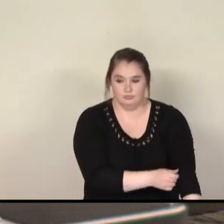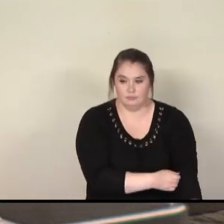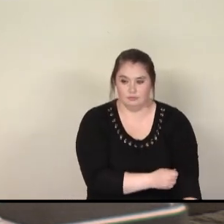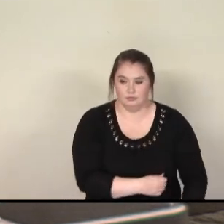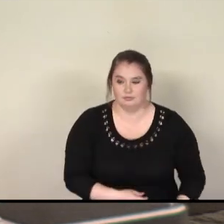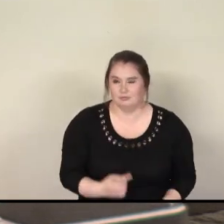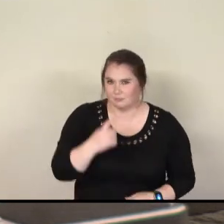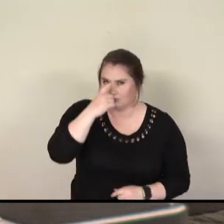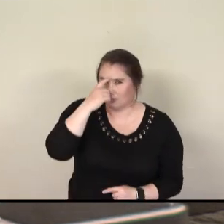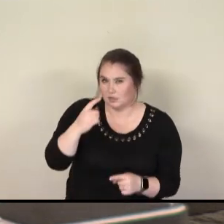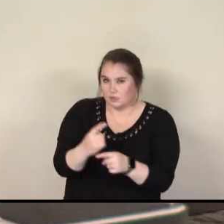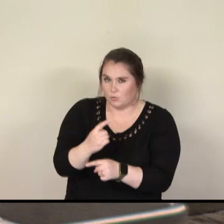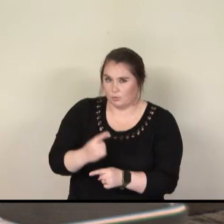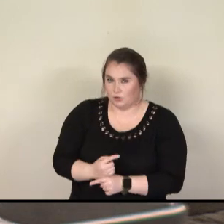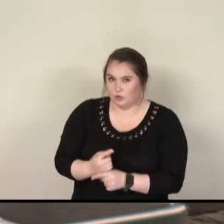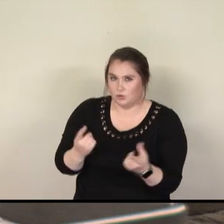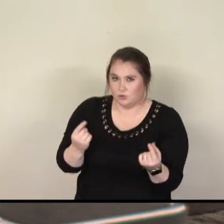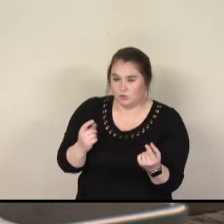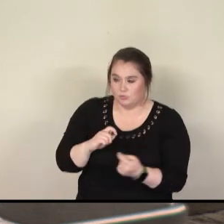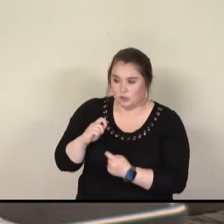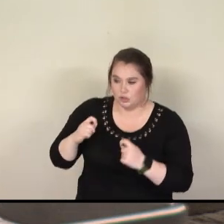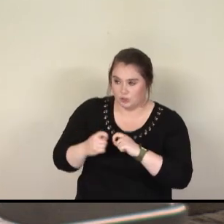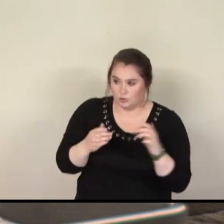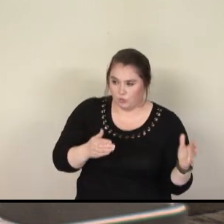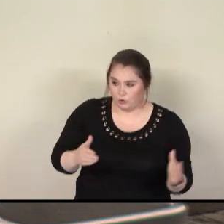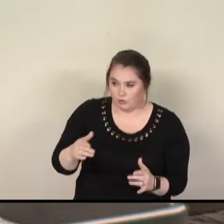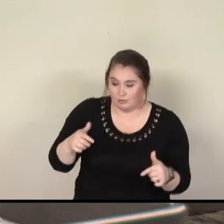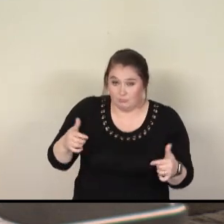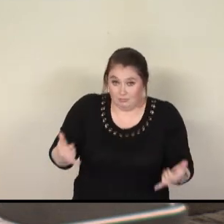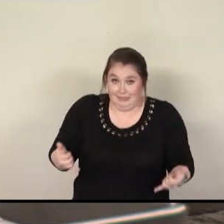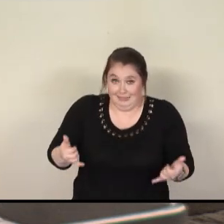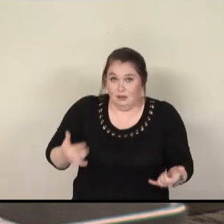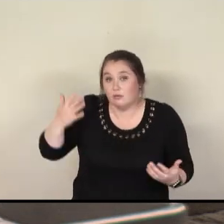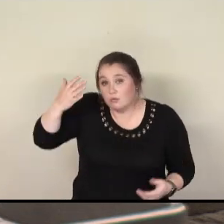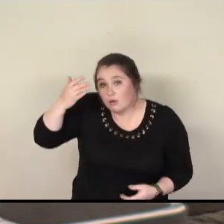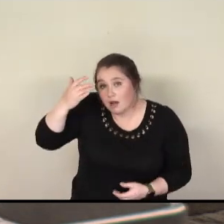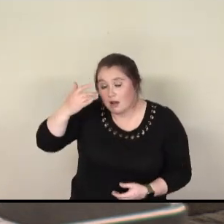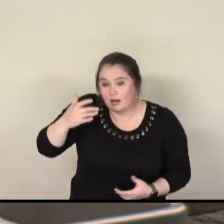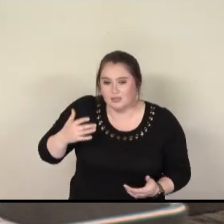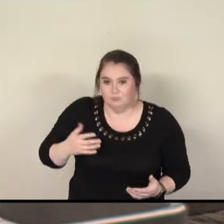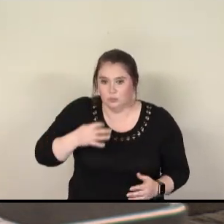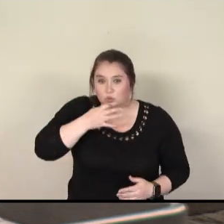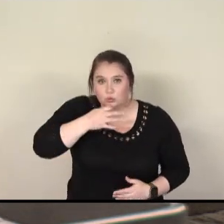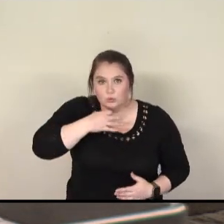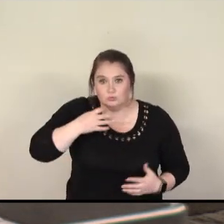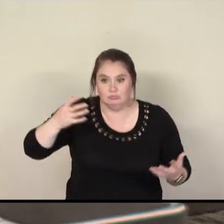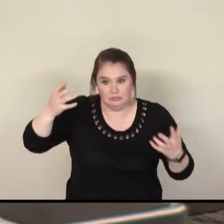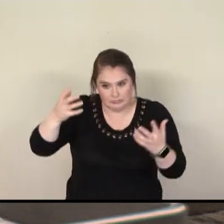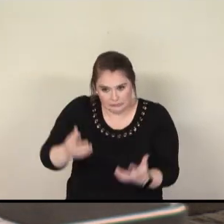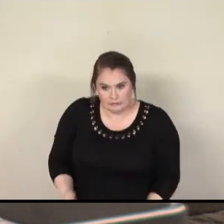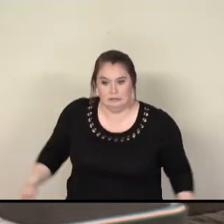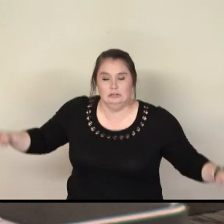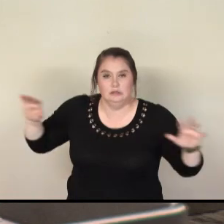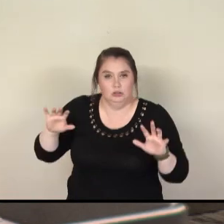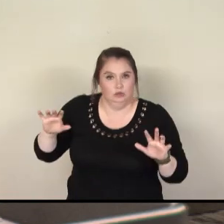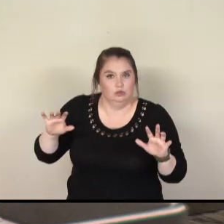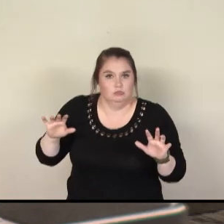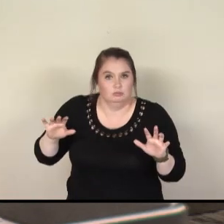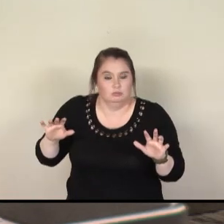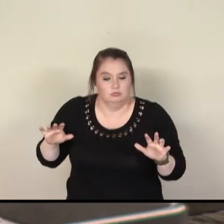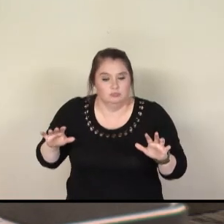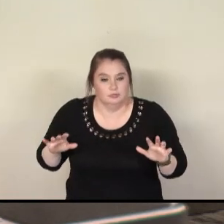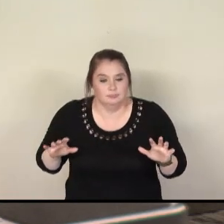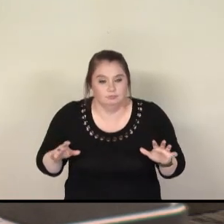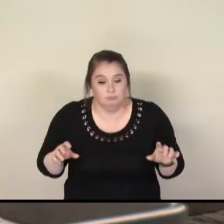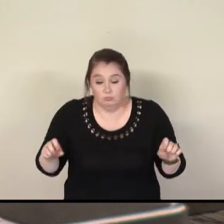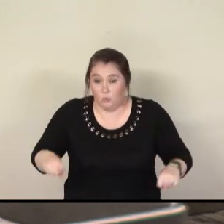It's appropriate to do this by change order at this time because we are getting down to the end of the job, and we are,